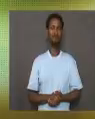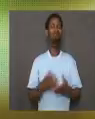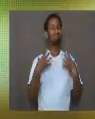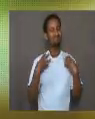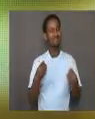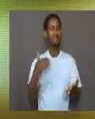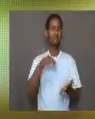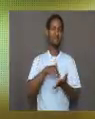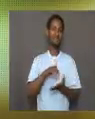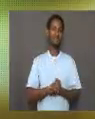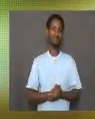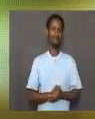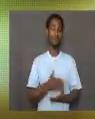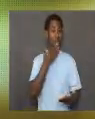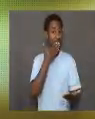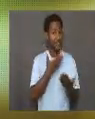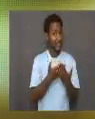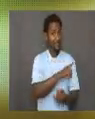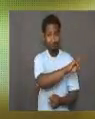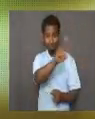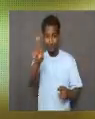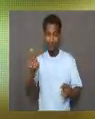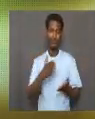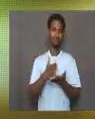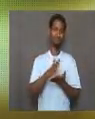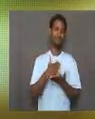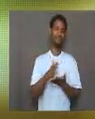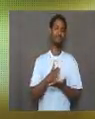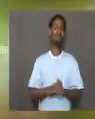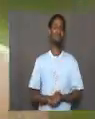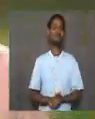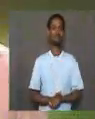Hello again. Thank you for your participation.